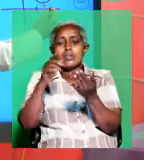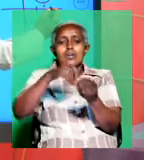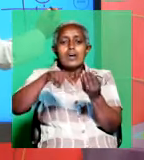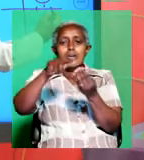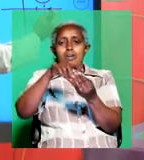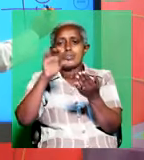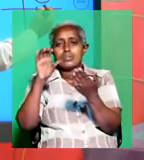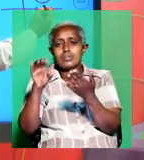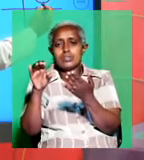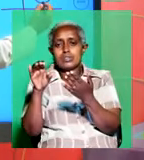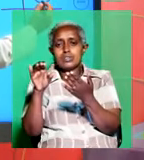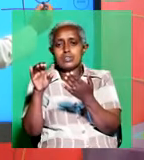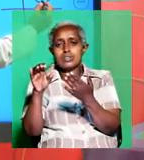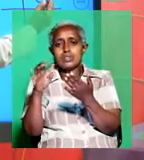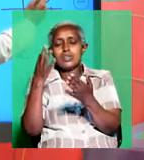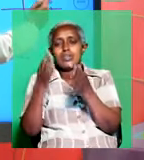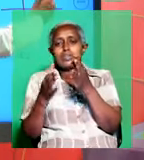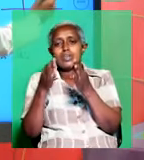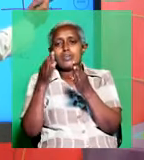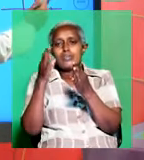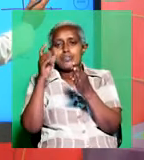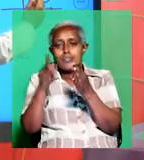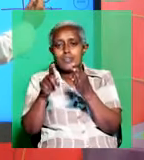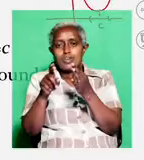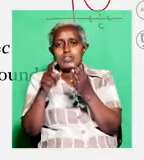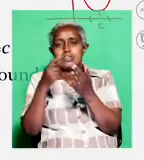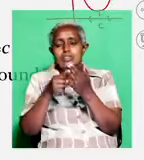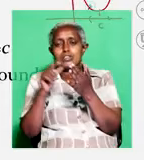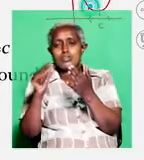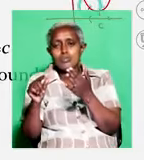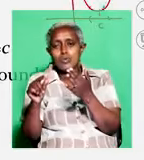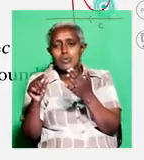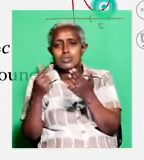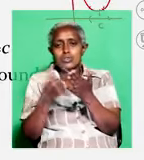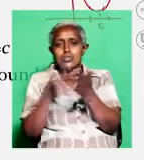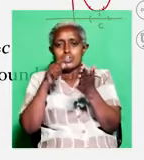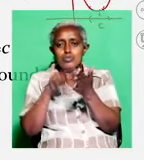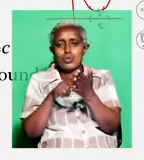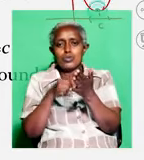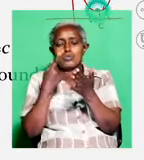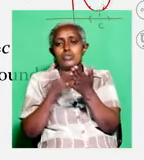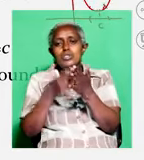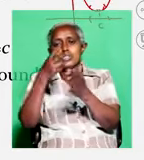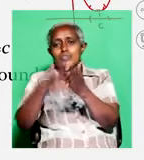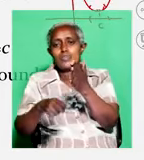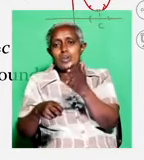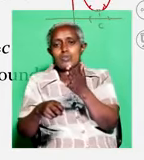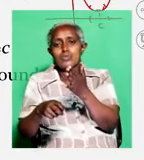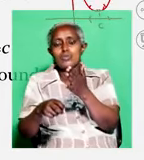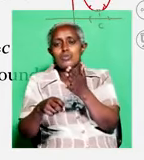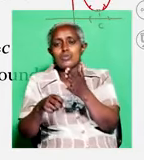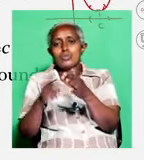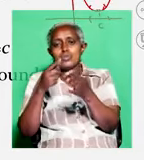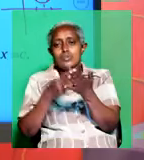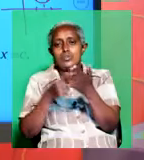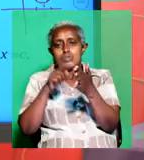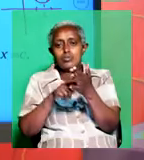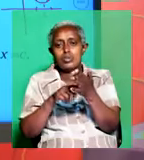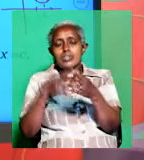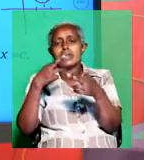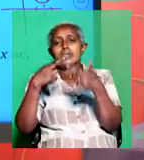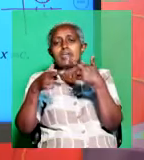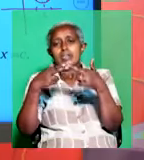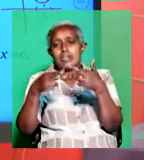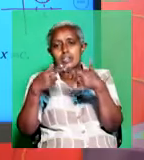around at c, this f of x is smaller around this point, this value. We call this point